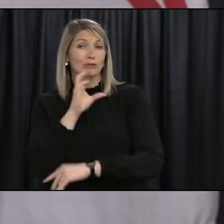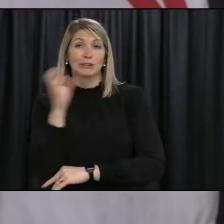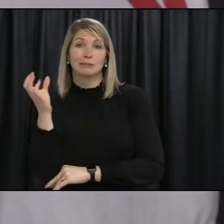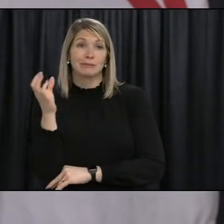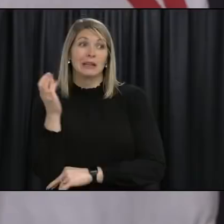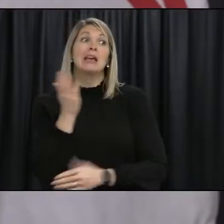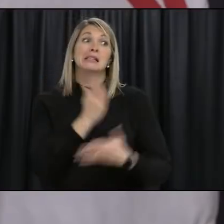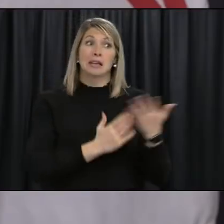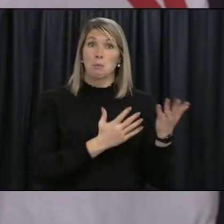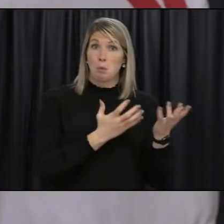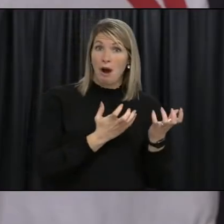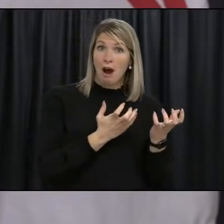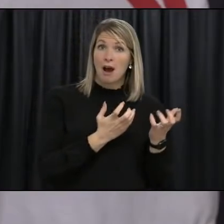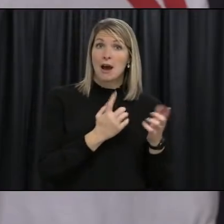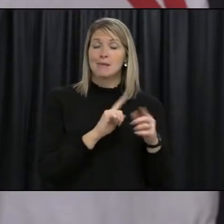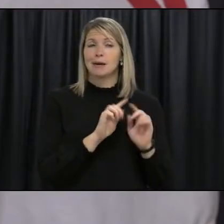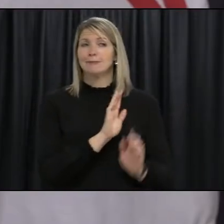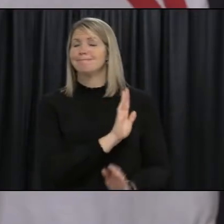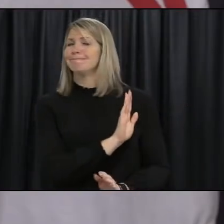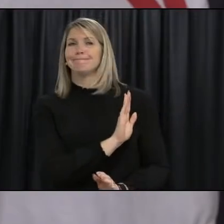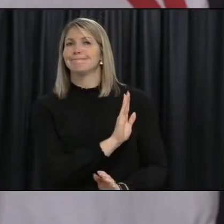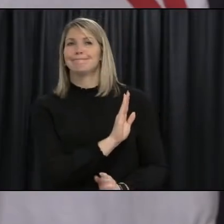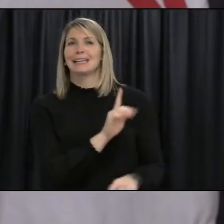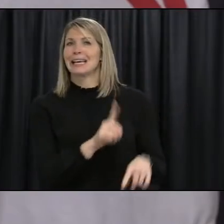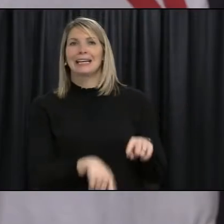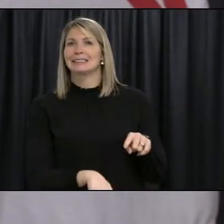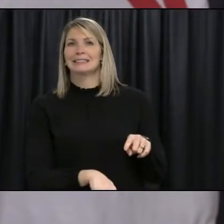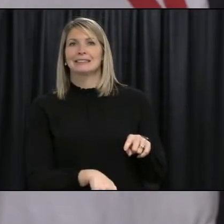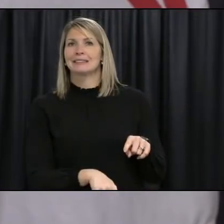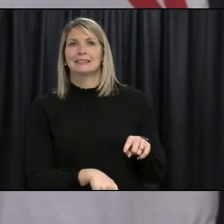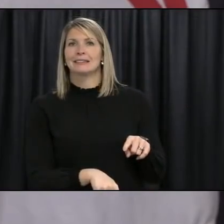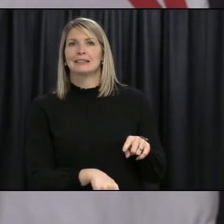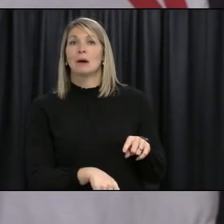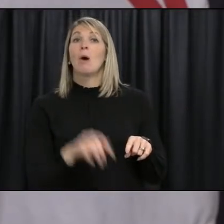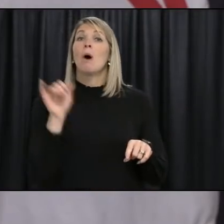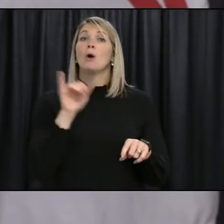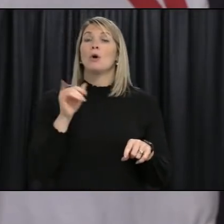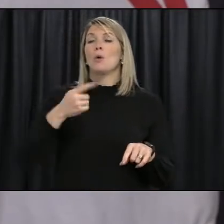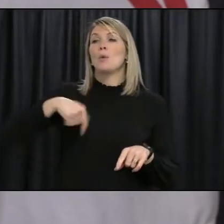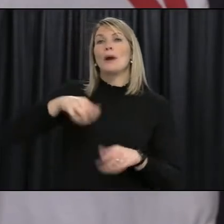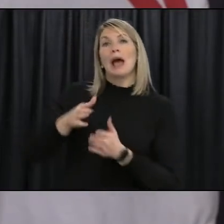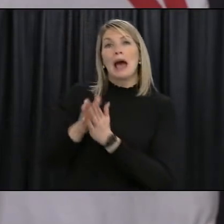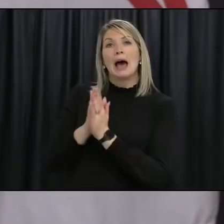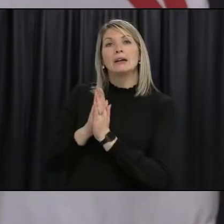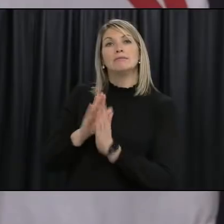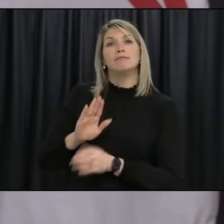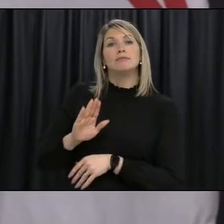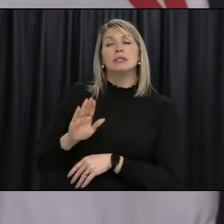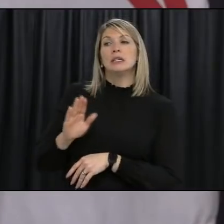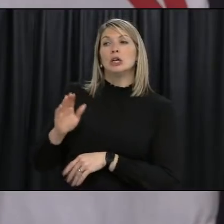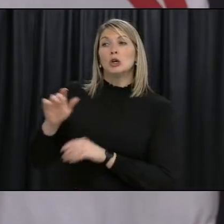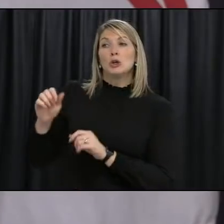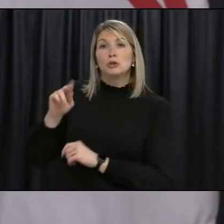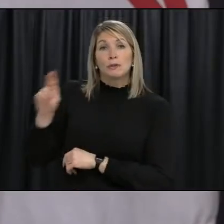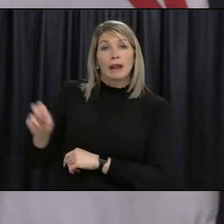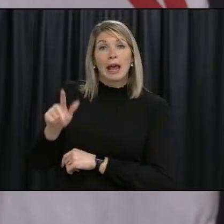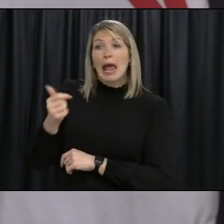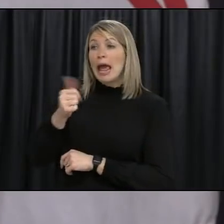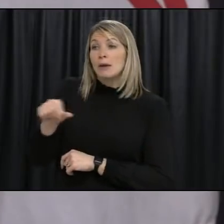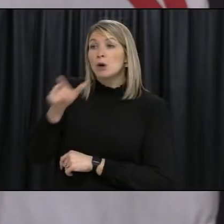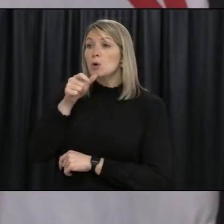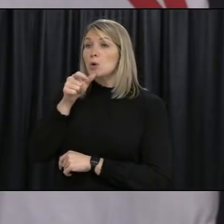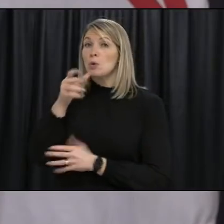some had planned. And we're asking Newfoundlanders and Labradorians to avoid traveling elsewhere. We can't have the big series